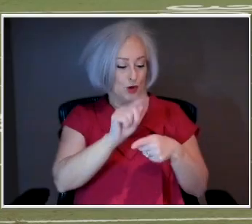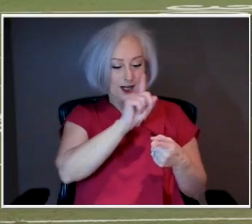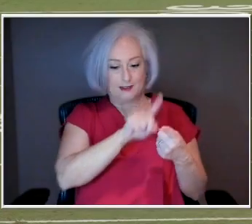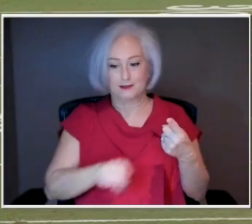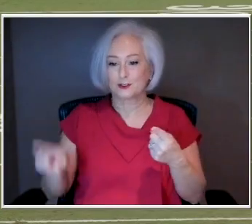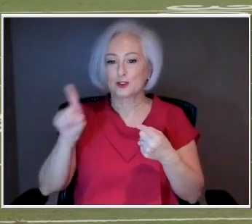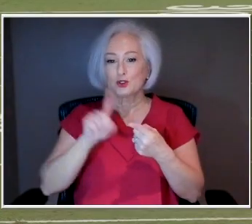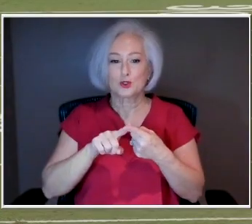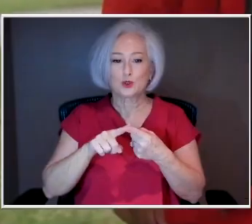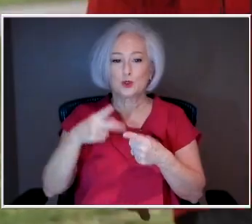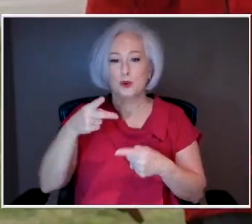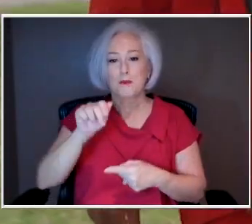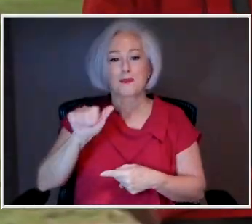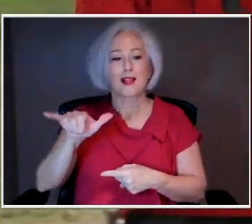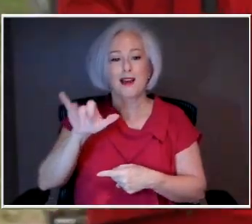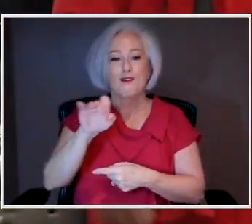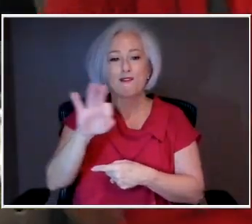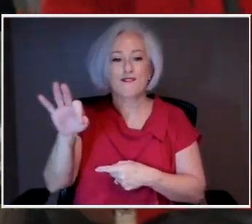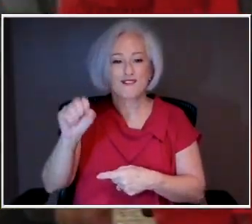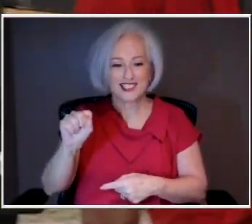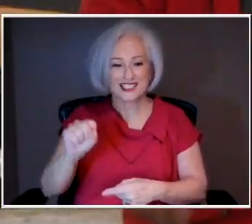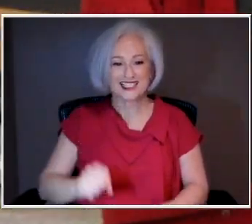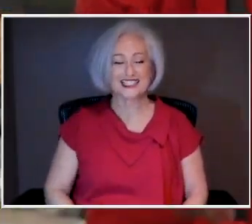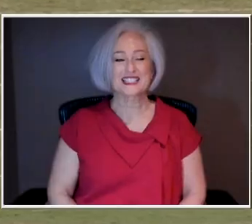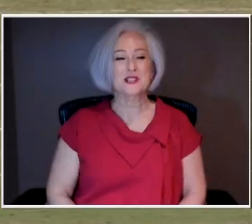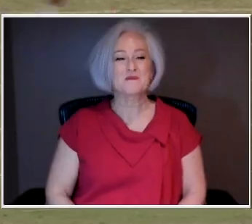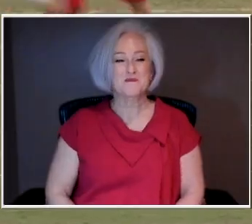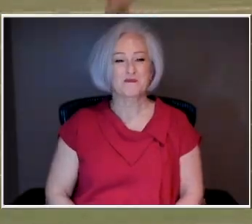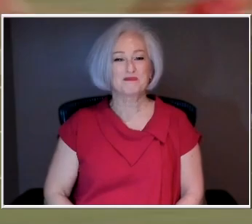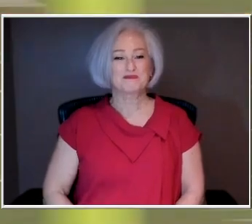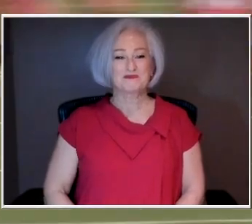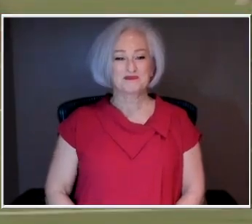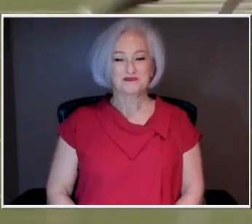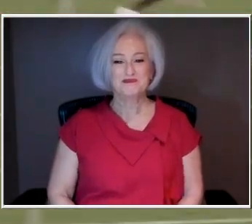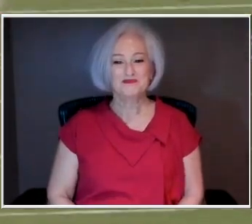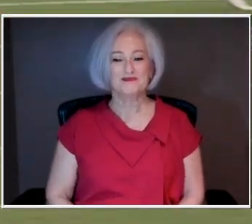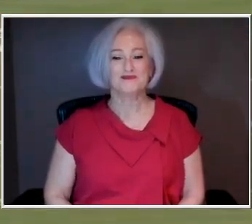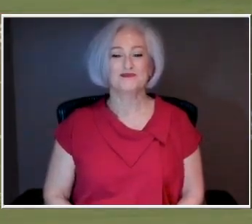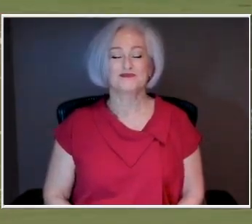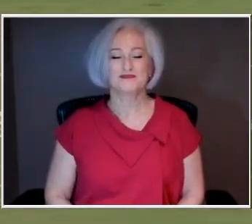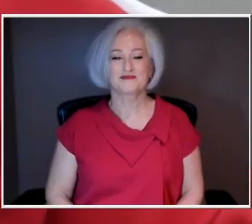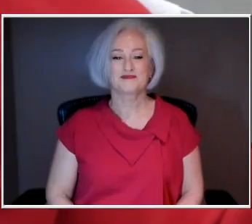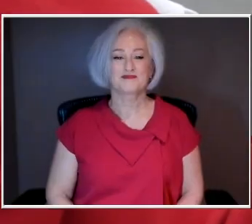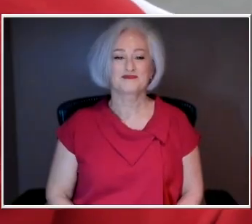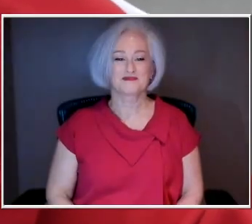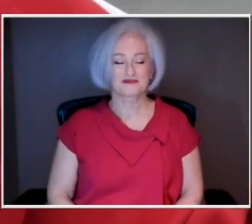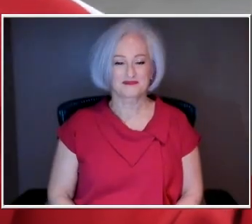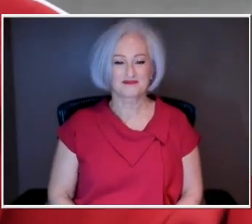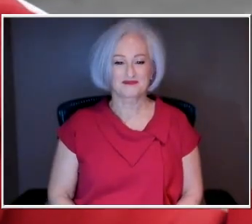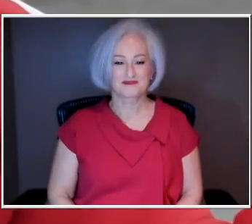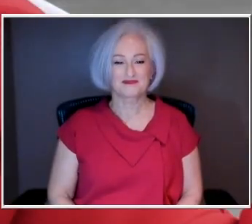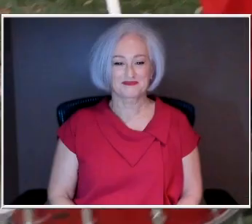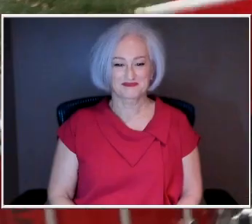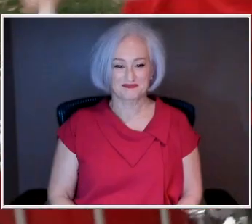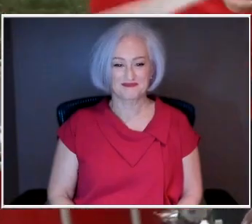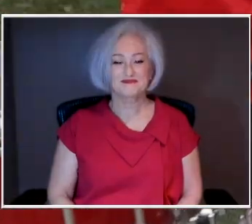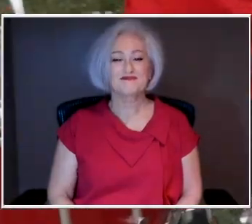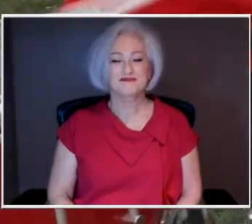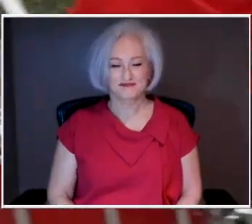official healthcare provider of the Kansas City Chiefs. Here is a look back at a season's worth of support from training camp to the